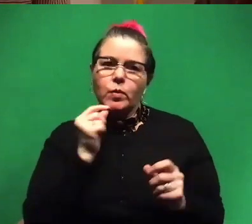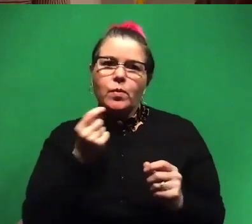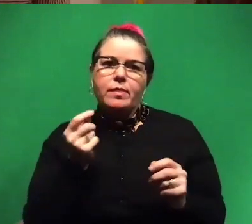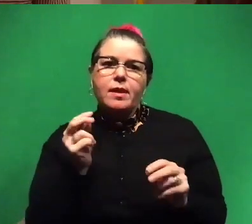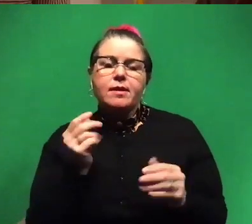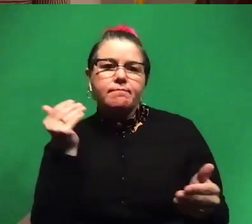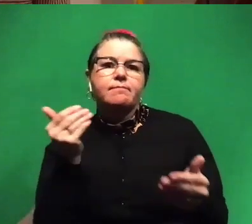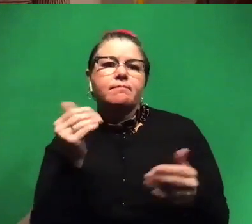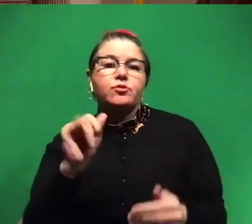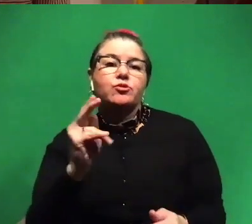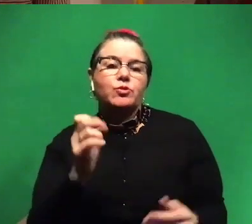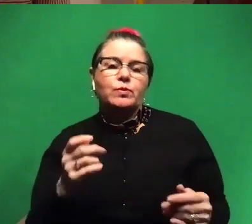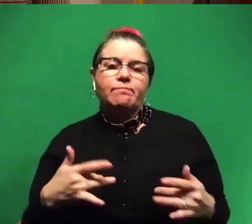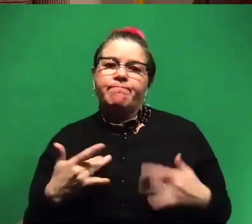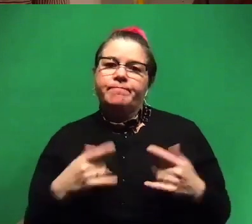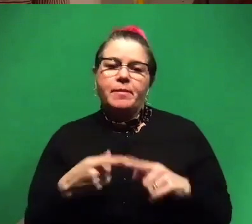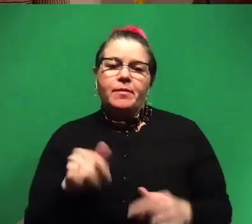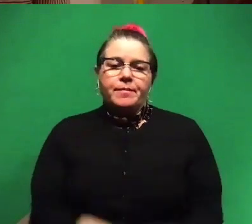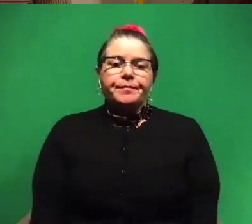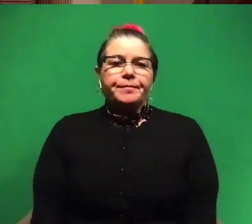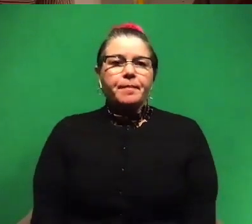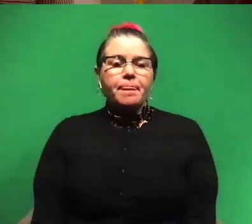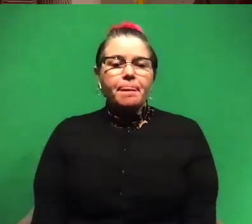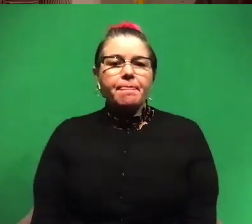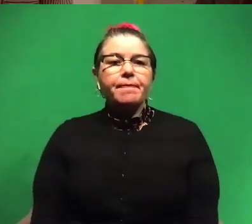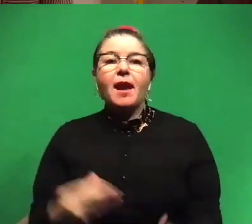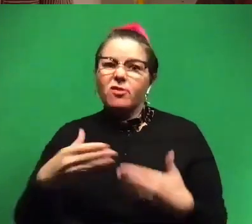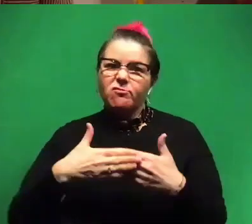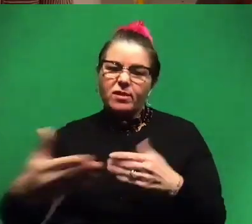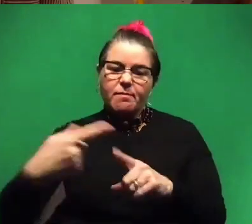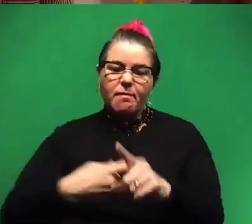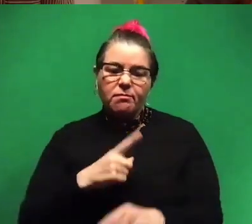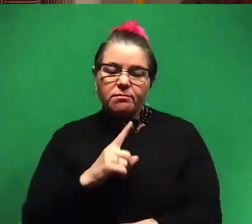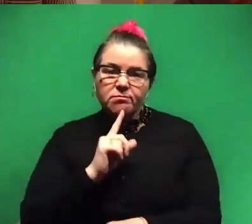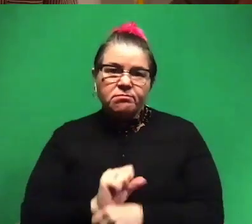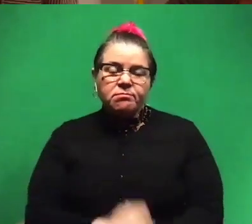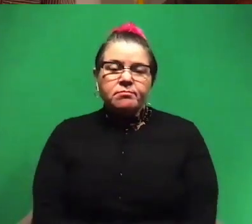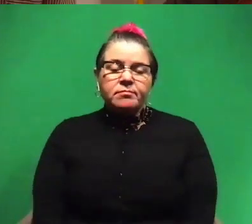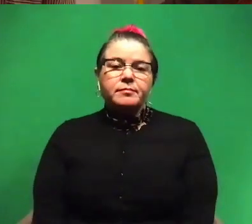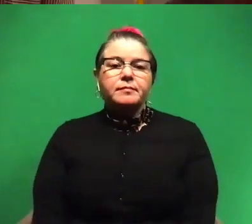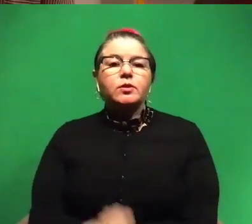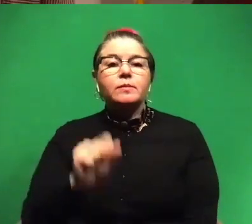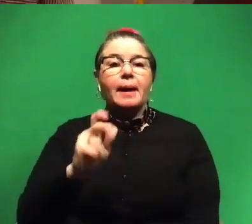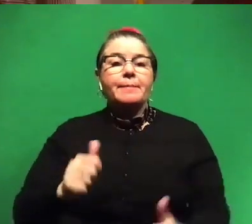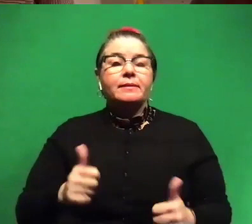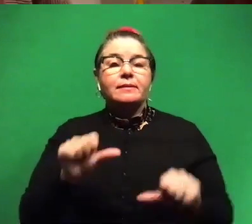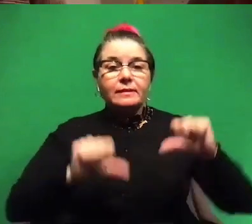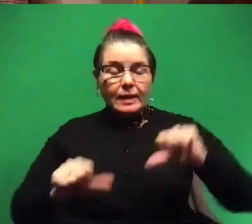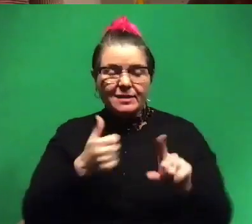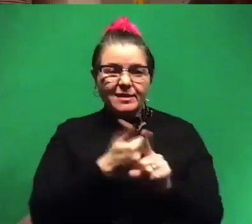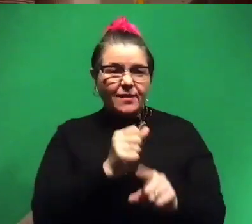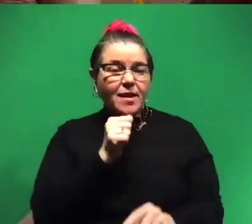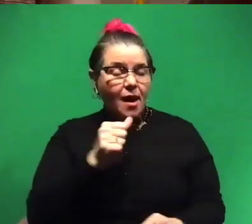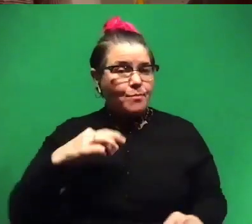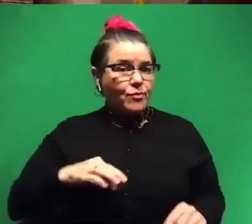in June, so get excited about that. And for the rest of this month. So, Skype a Scientist is a nonprofit organization,